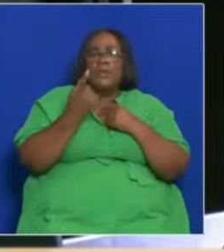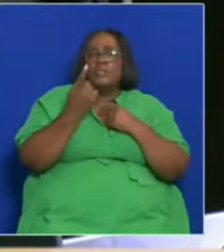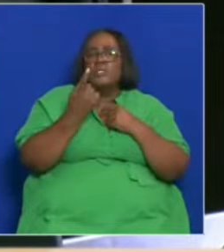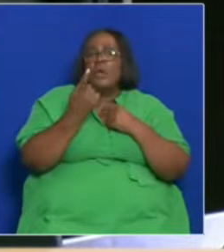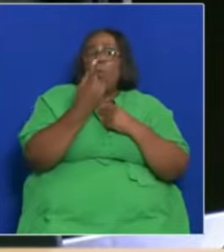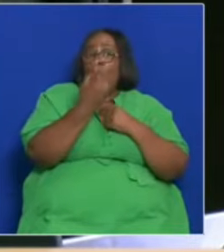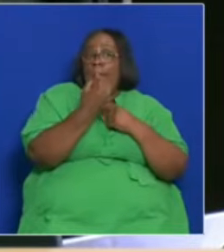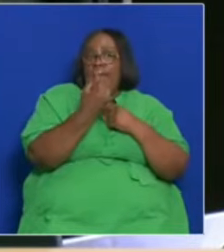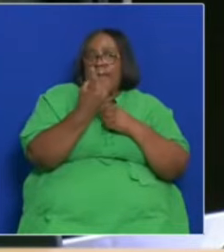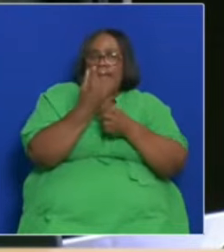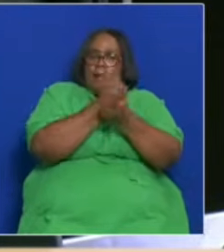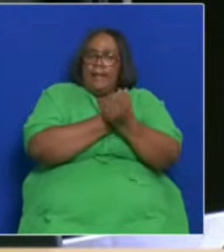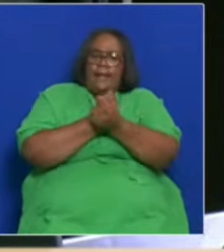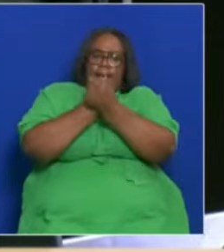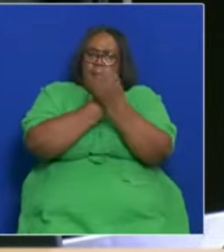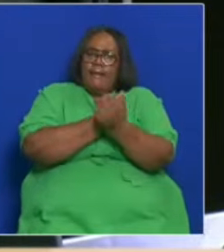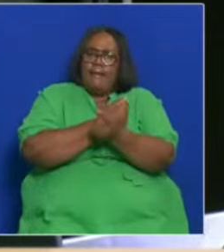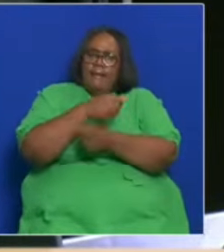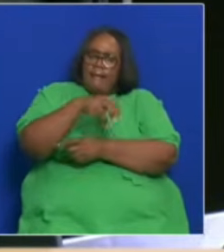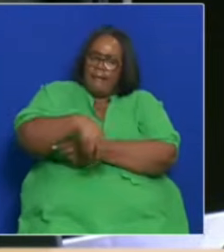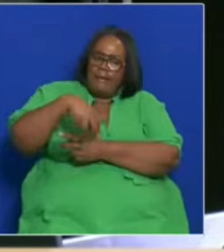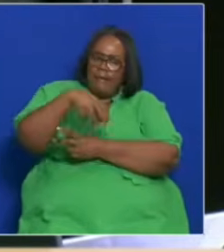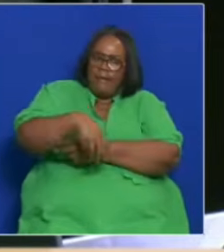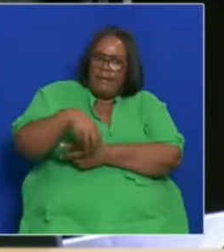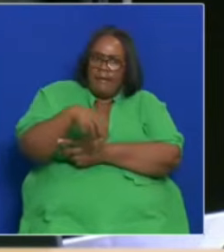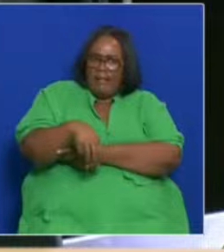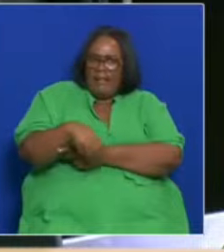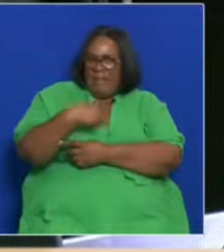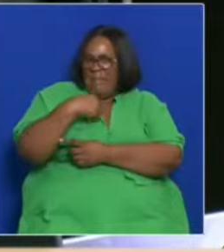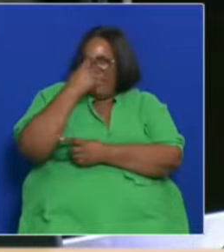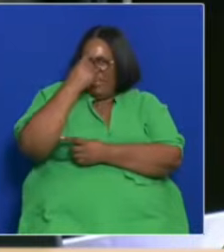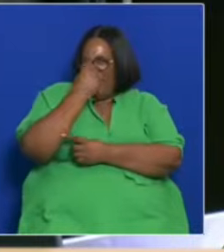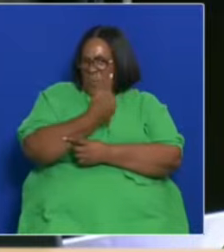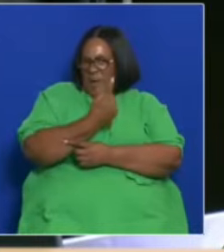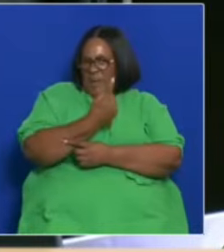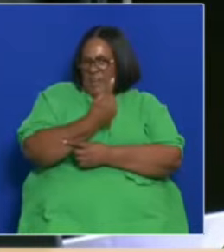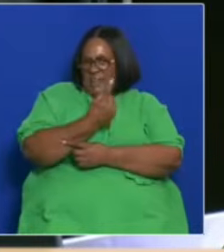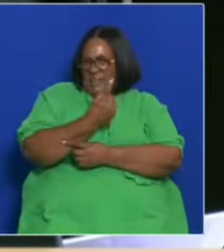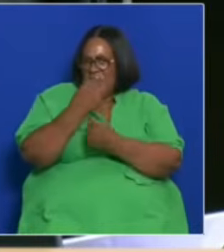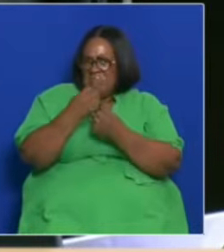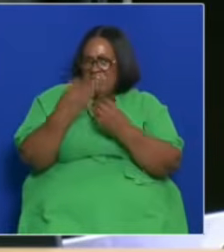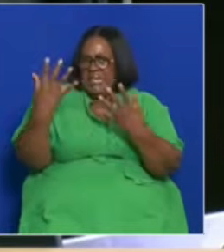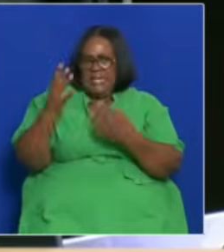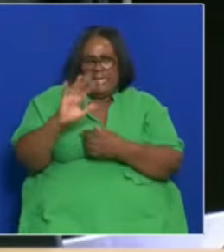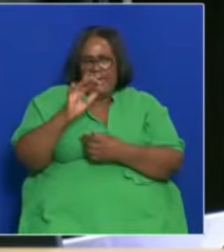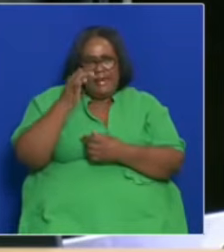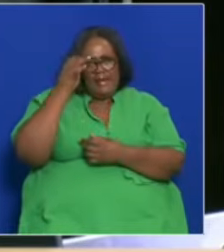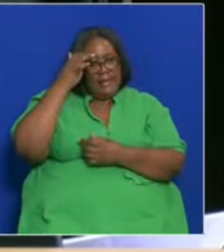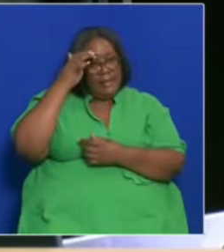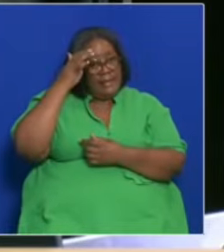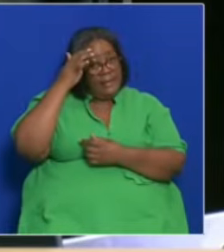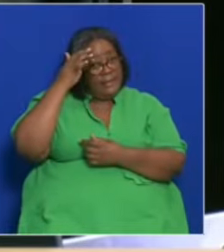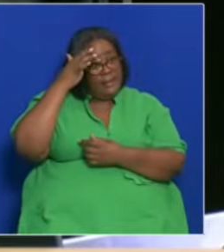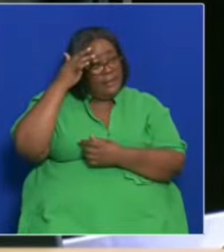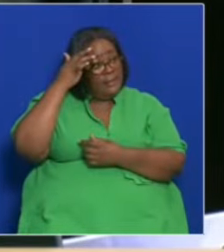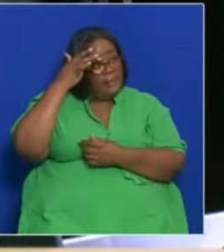forklifts. I'm not aware that that's the evidence. Everybody has been talking about forklift